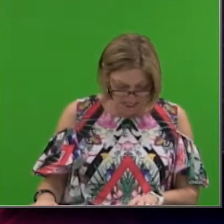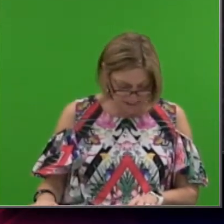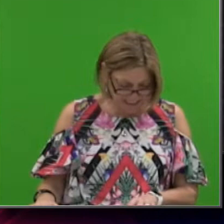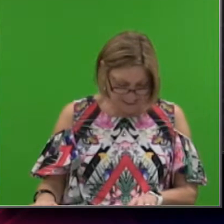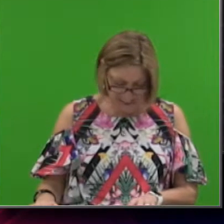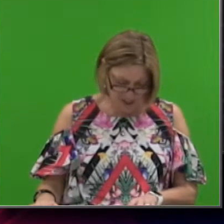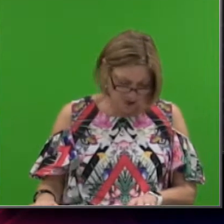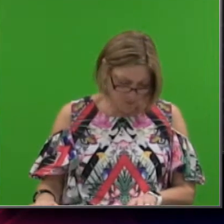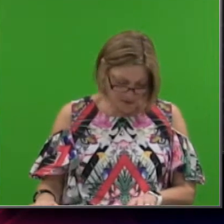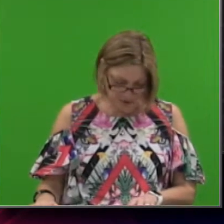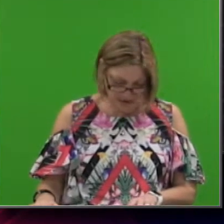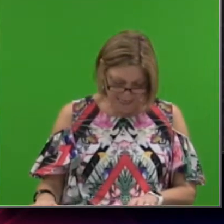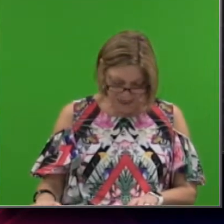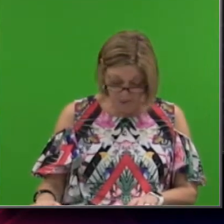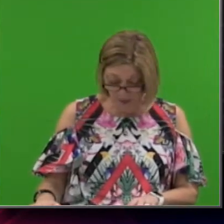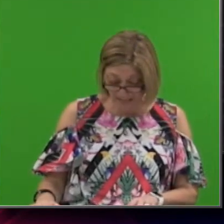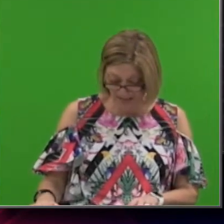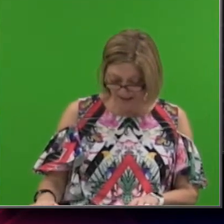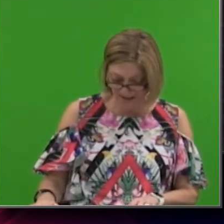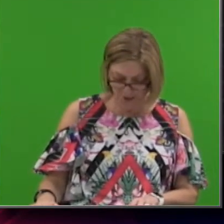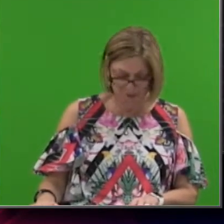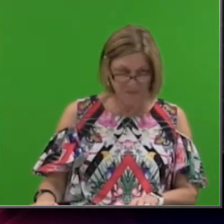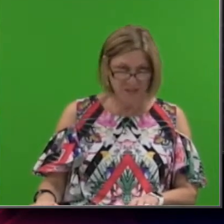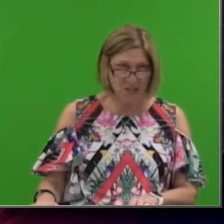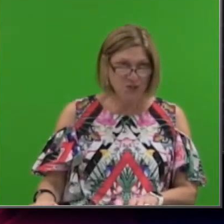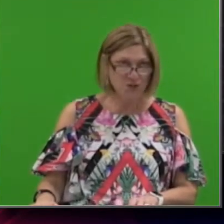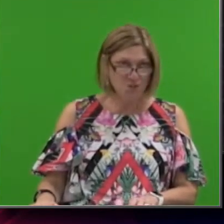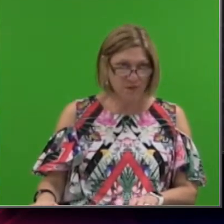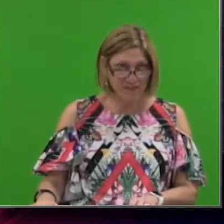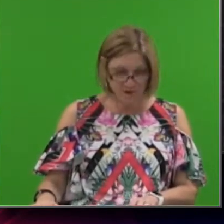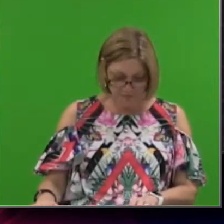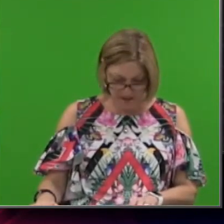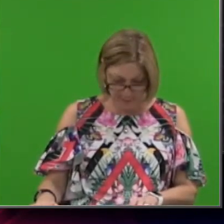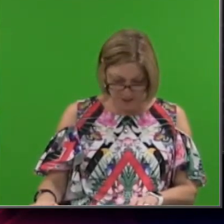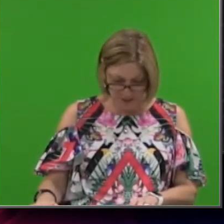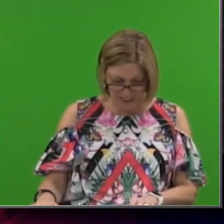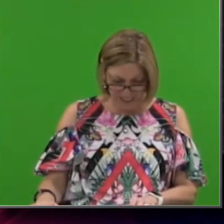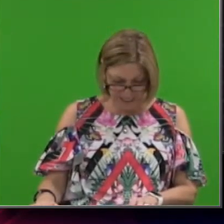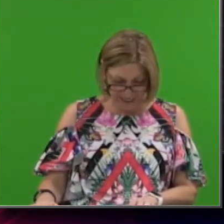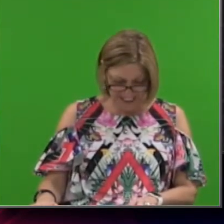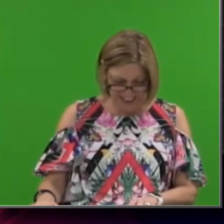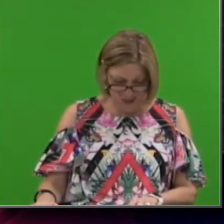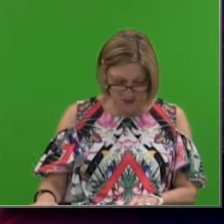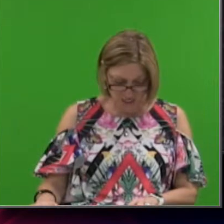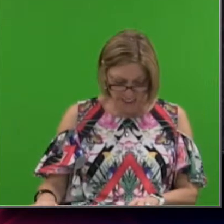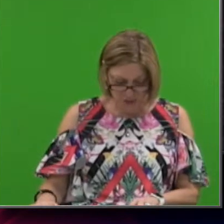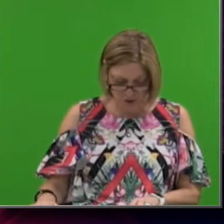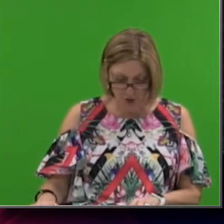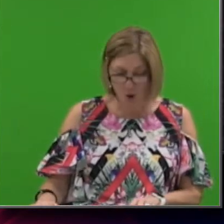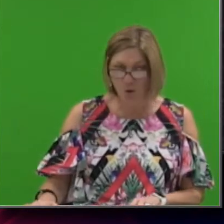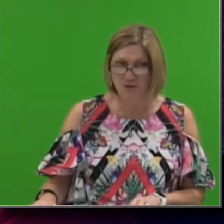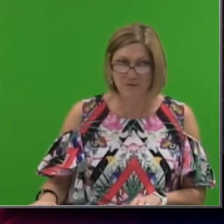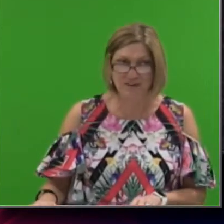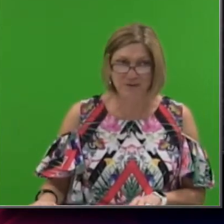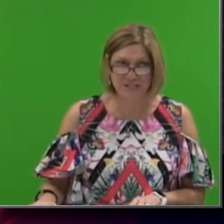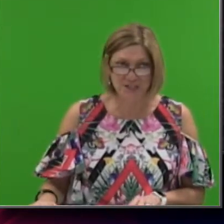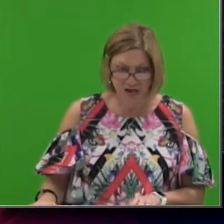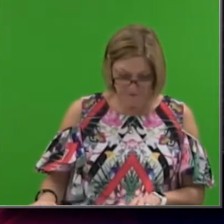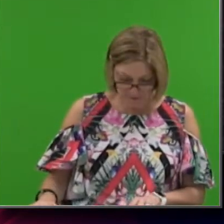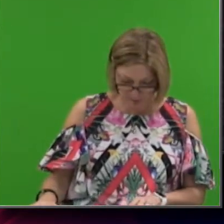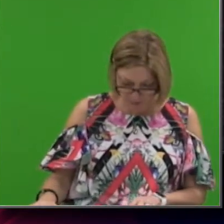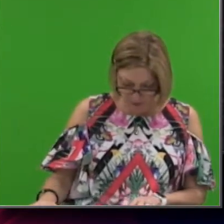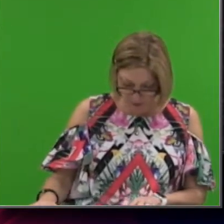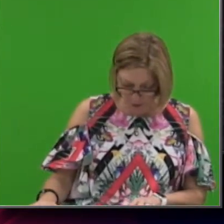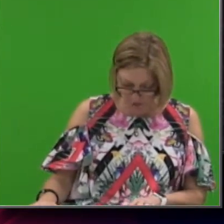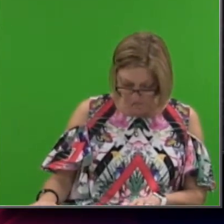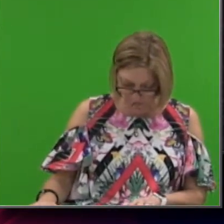However, Athena did not want Arachne to recognize her. So with her magic, Athena changed her own appearance